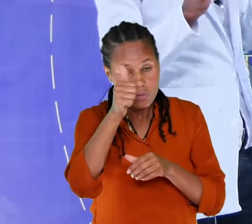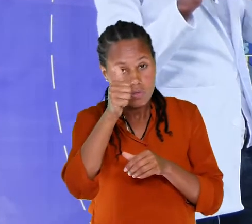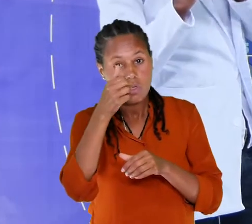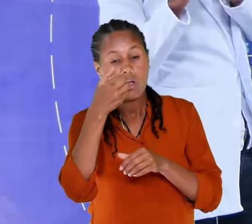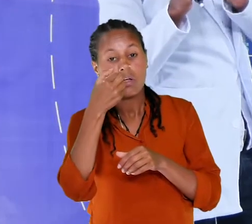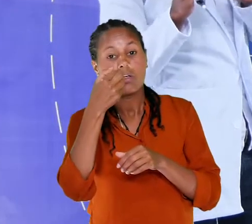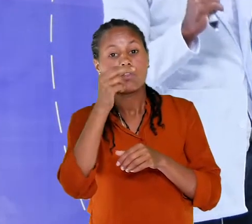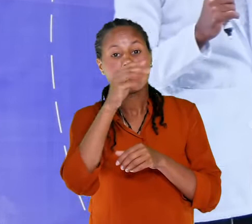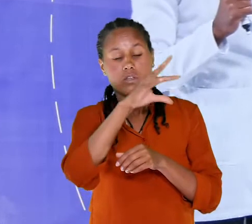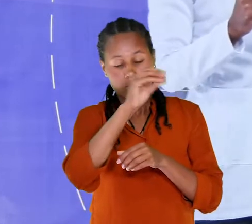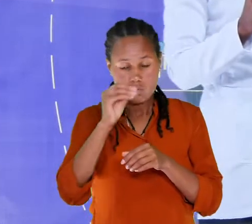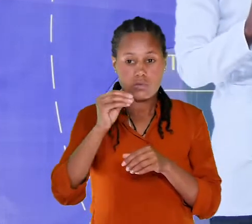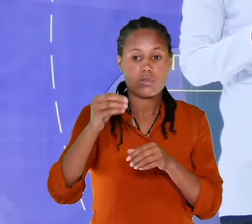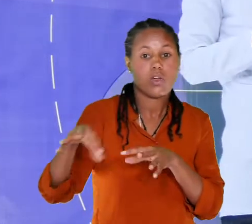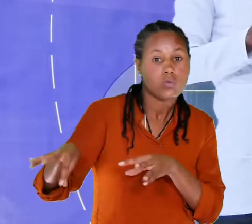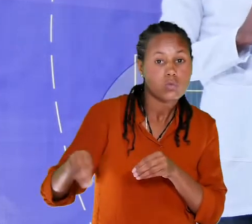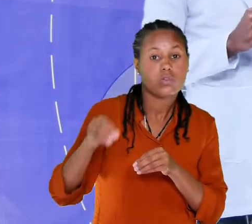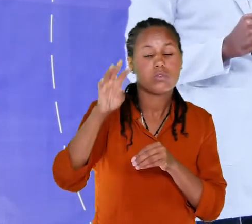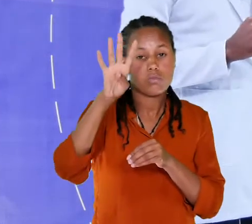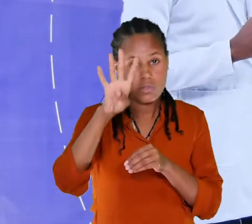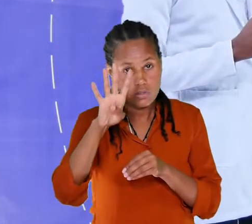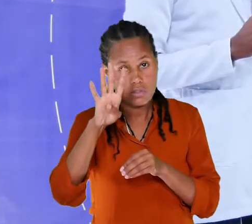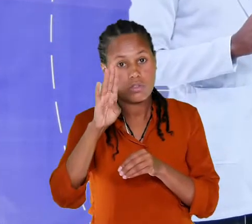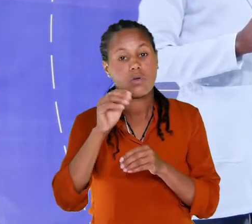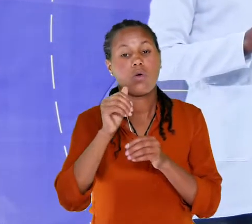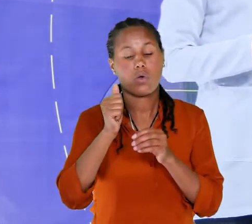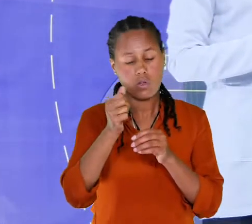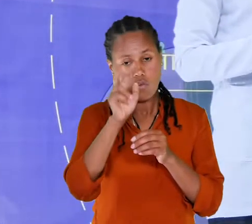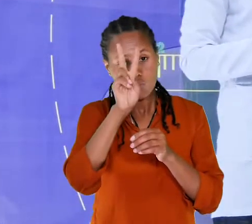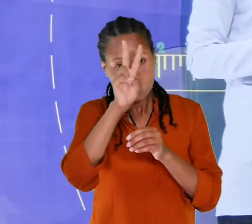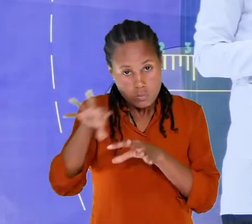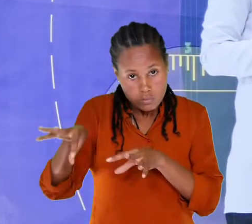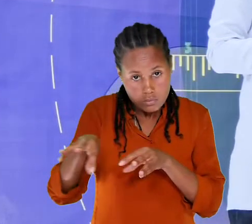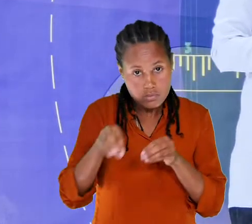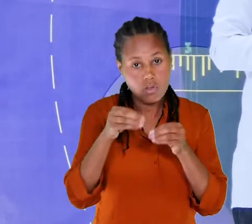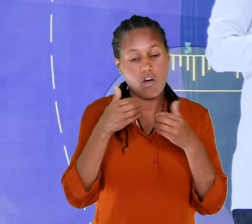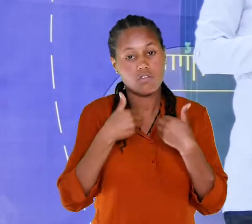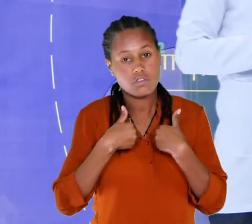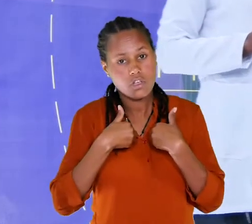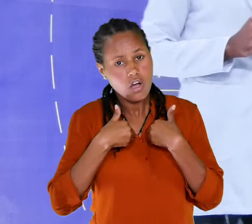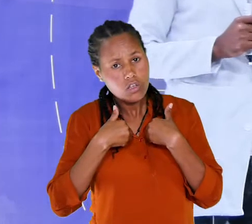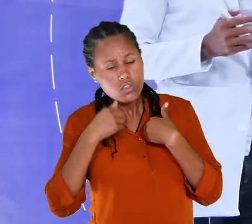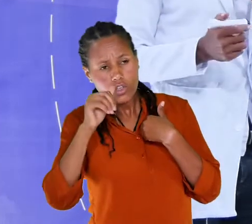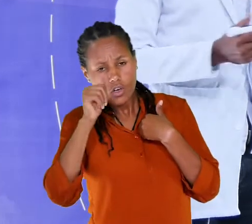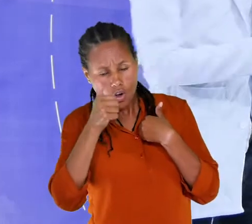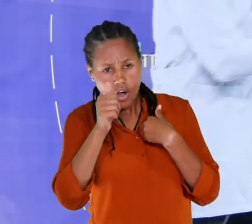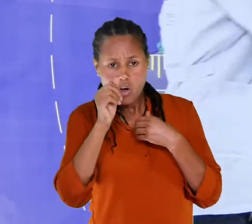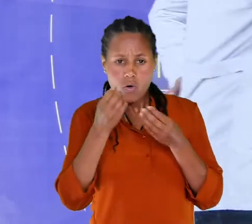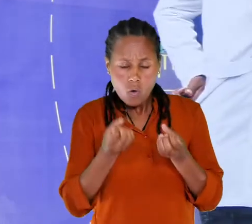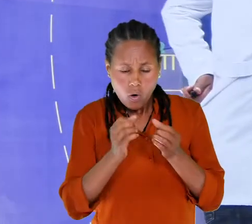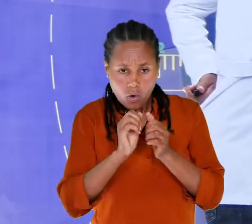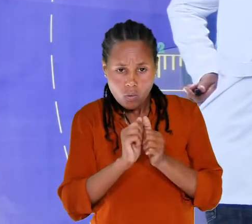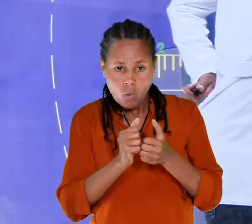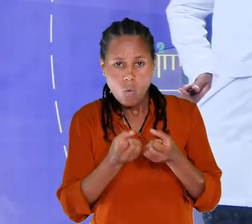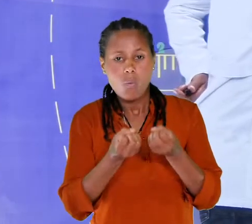know something about somebody's brother. Here, how many brothers do you have? He said. Here he